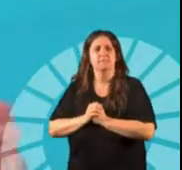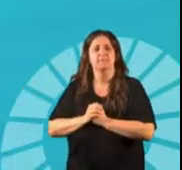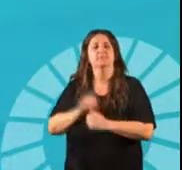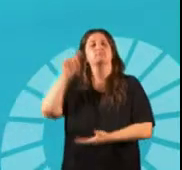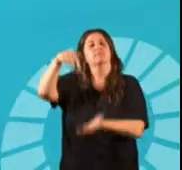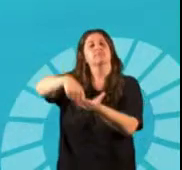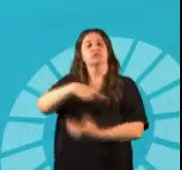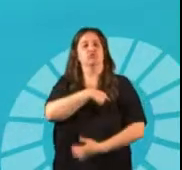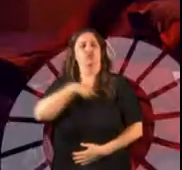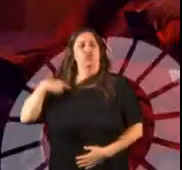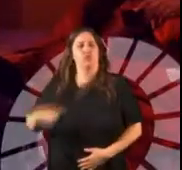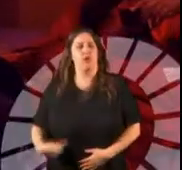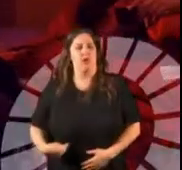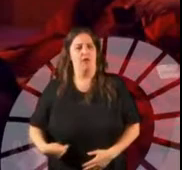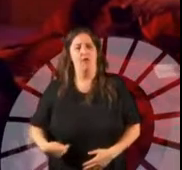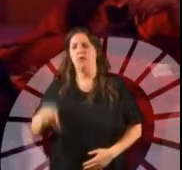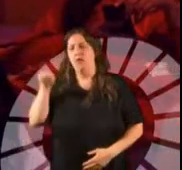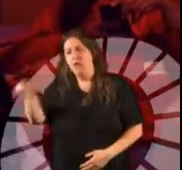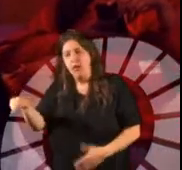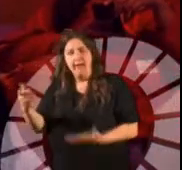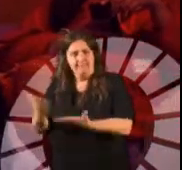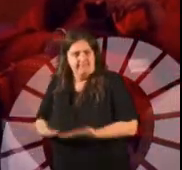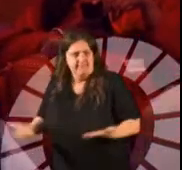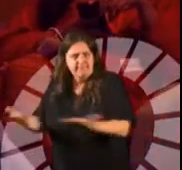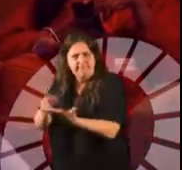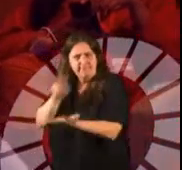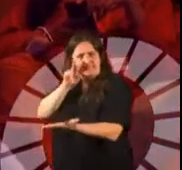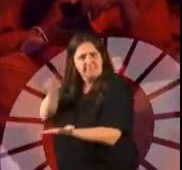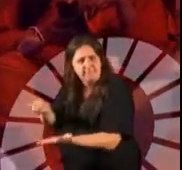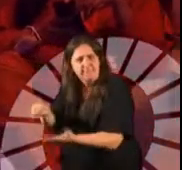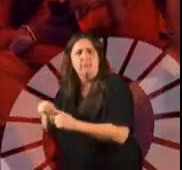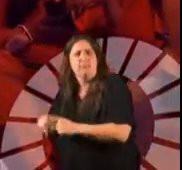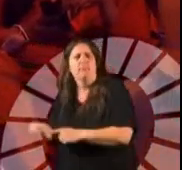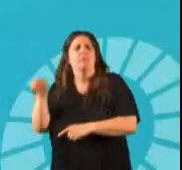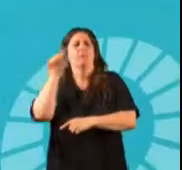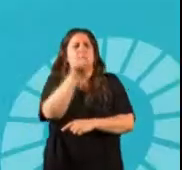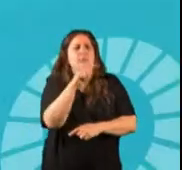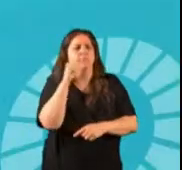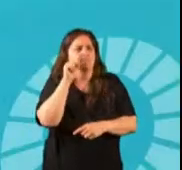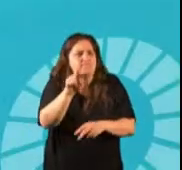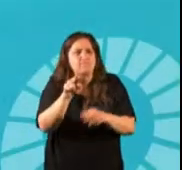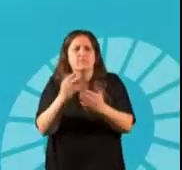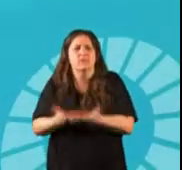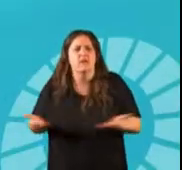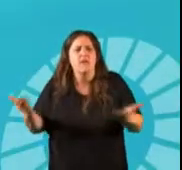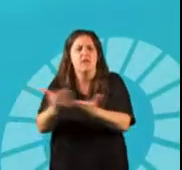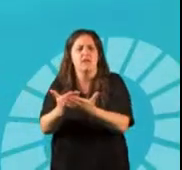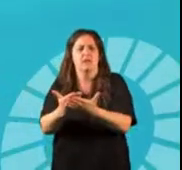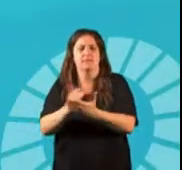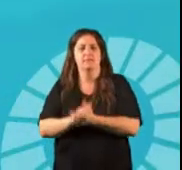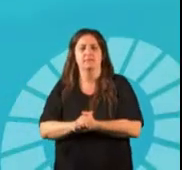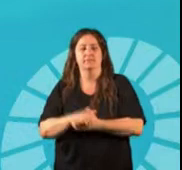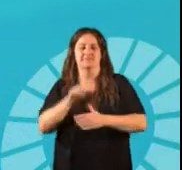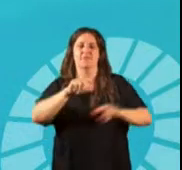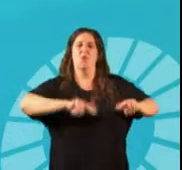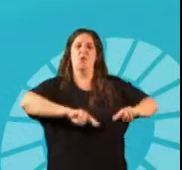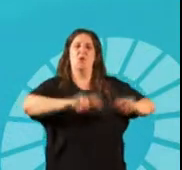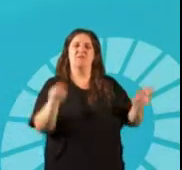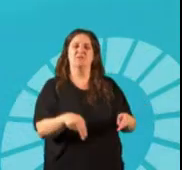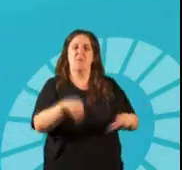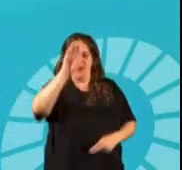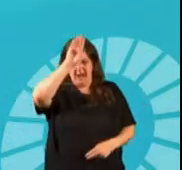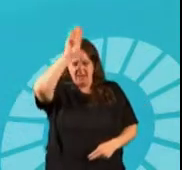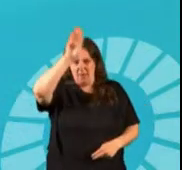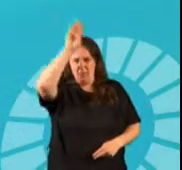who demonstrate against the withdrawal of Turkey from the Istanbul Convention, the Yazidi women faced with the